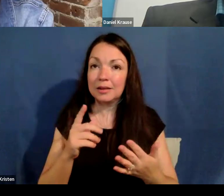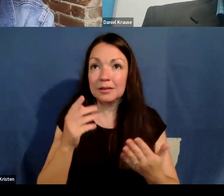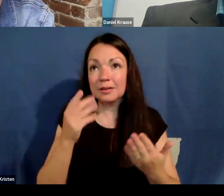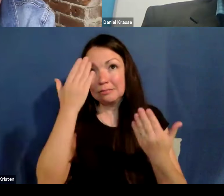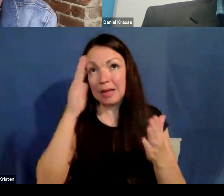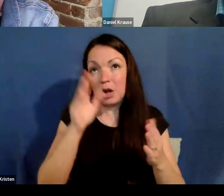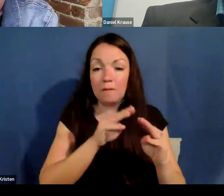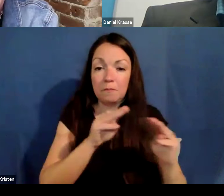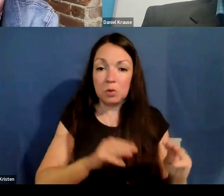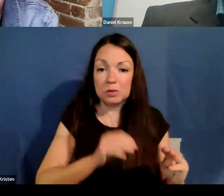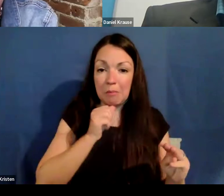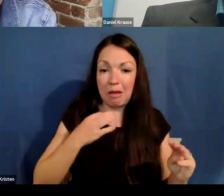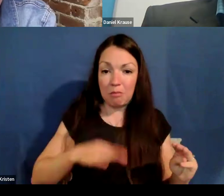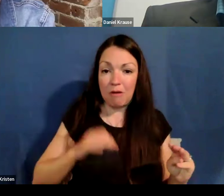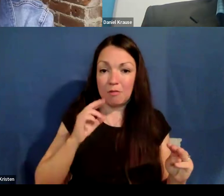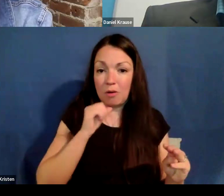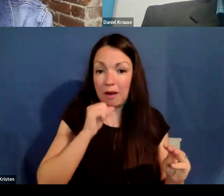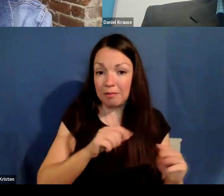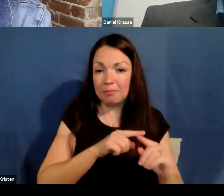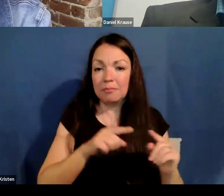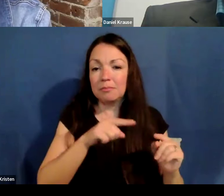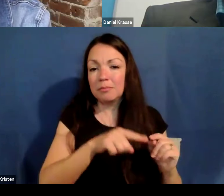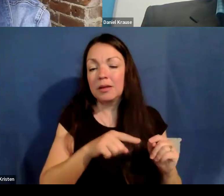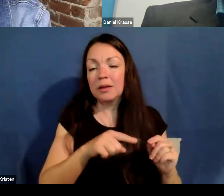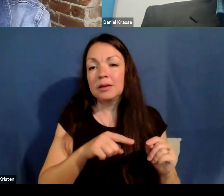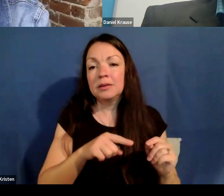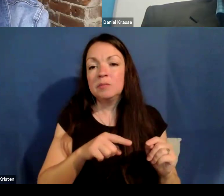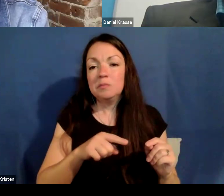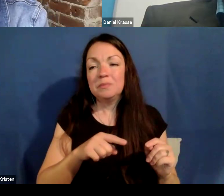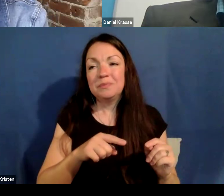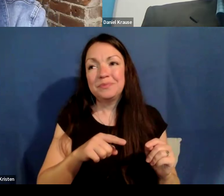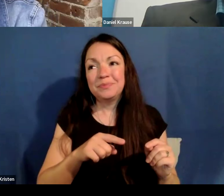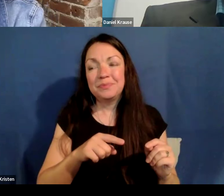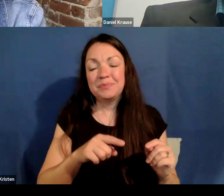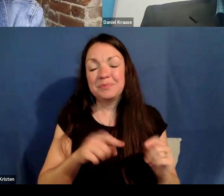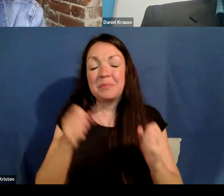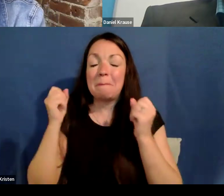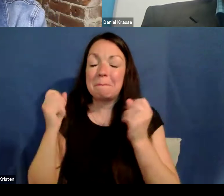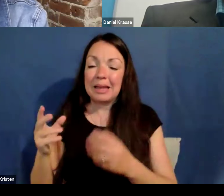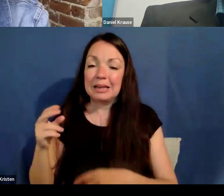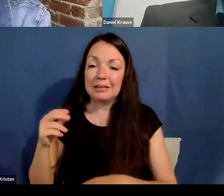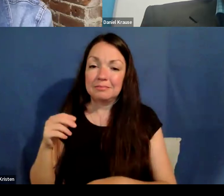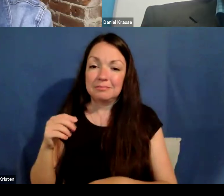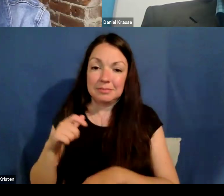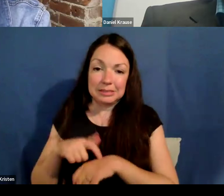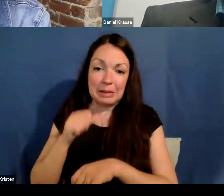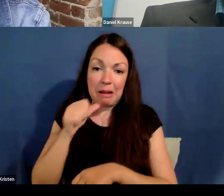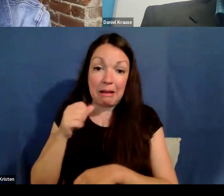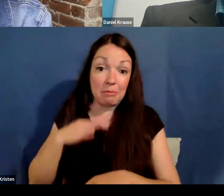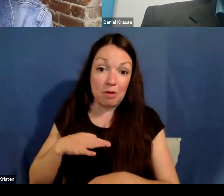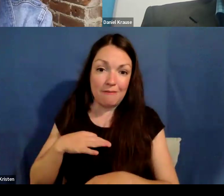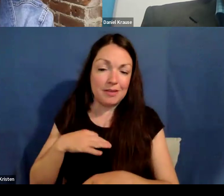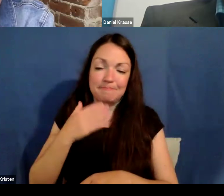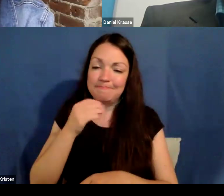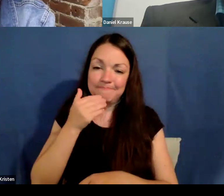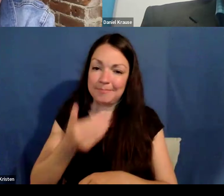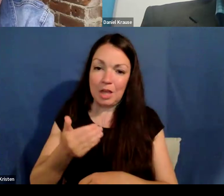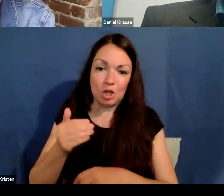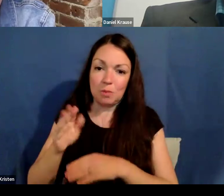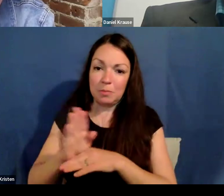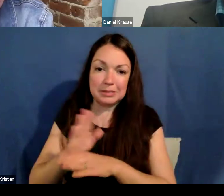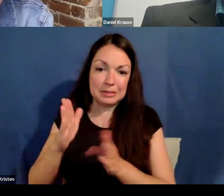is a nonprofit or not. So many nonprofits do not have a good business plan. They do not